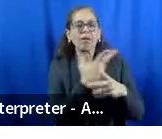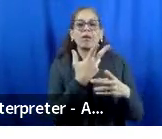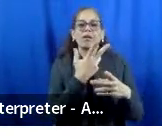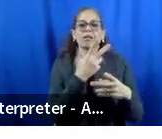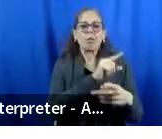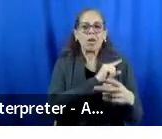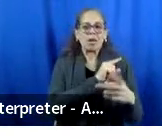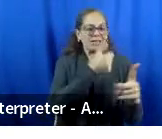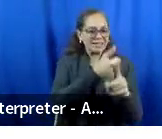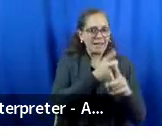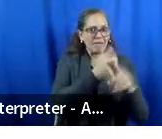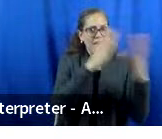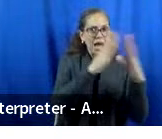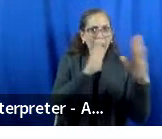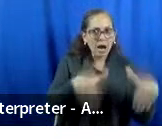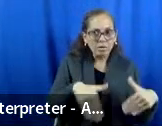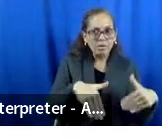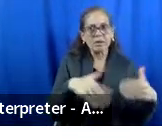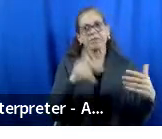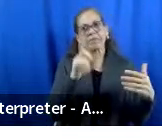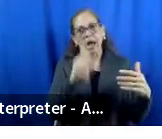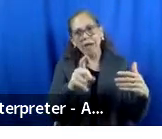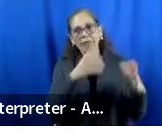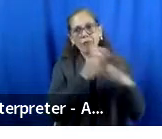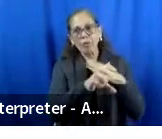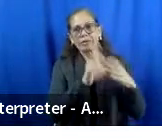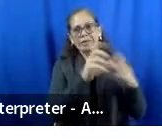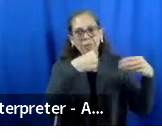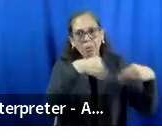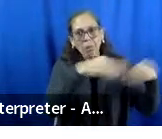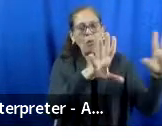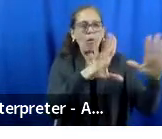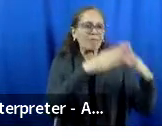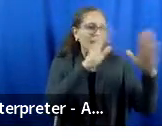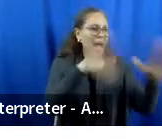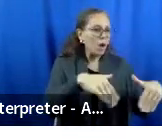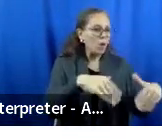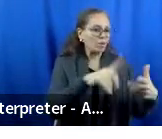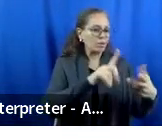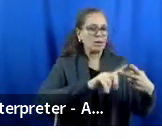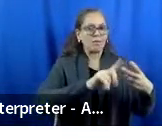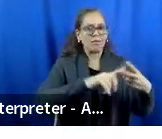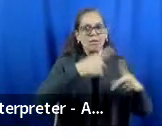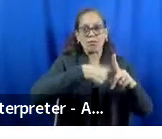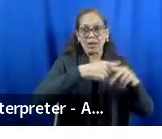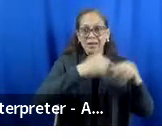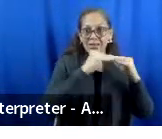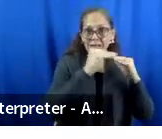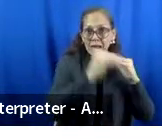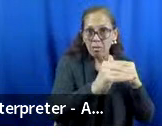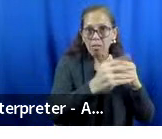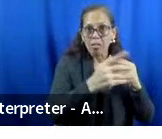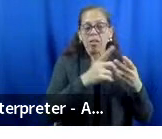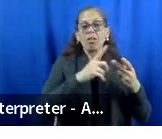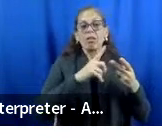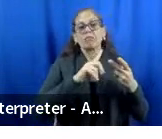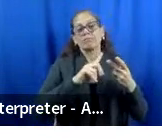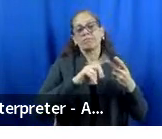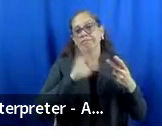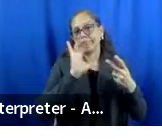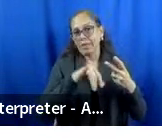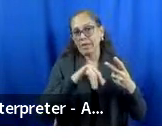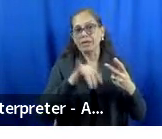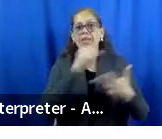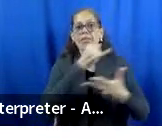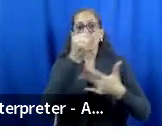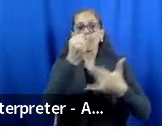housing itself that contribute to housing stability, like whether or not your rent is stabilized. The